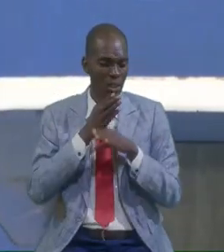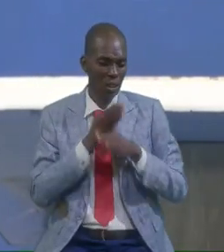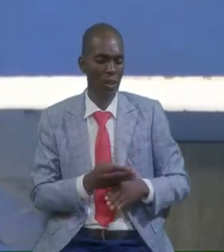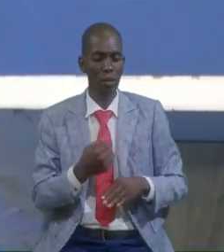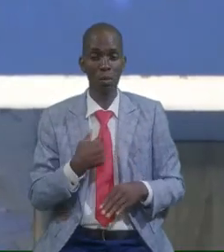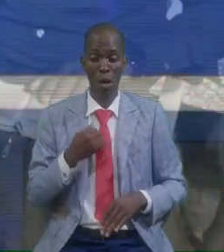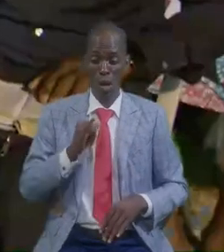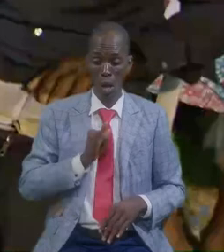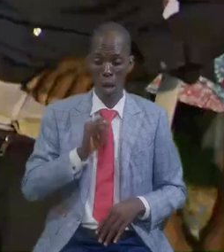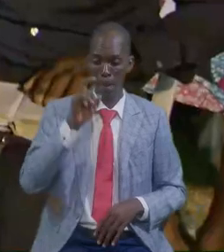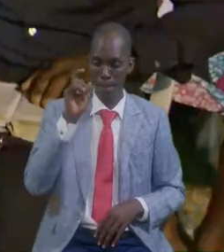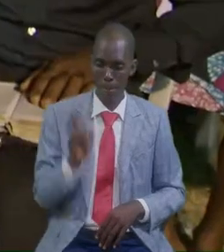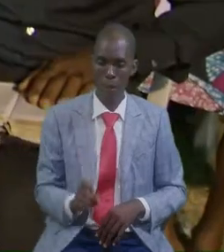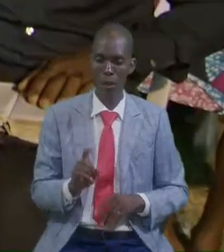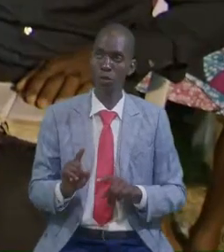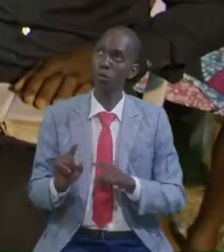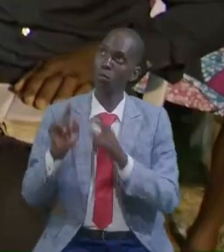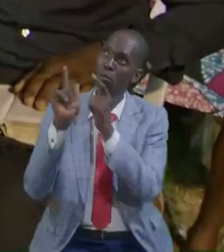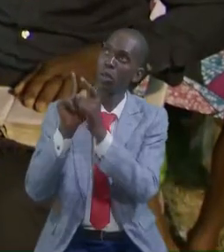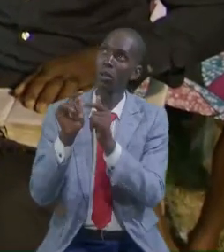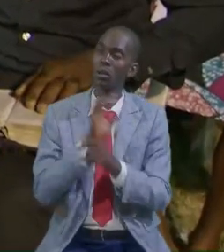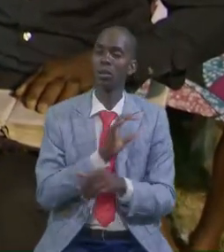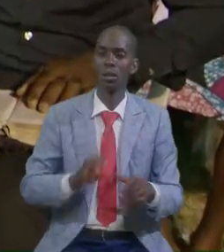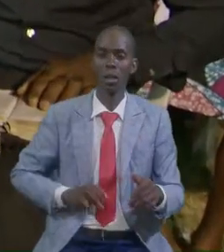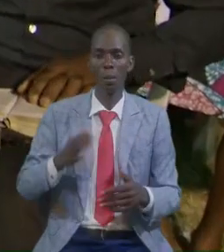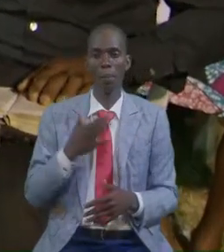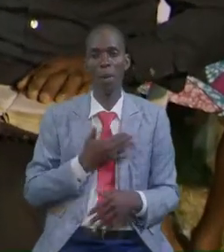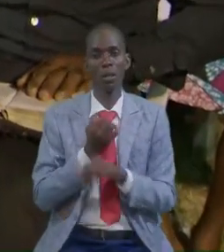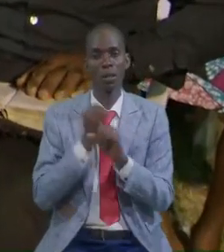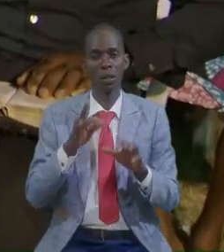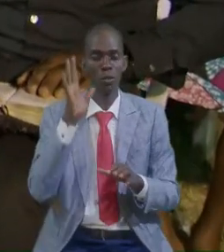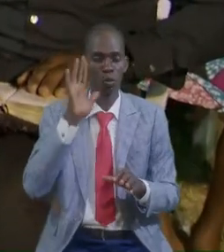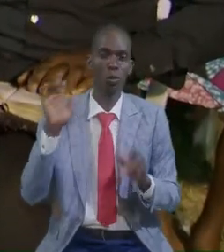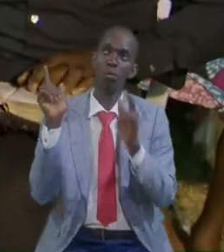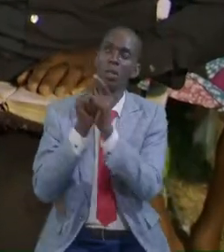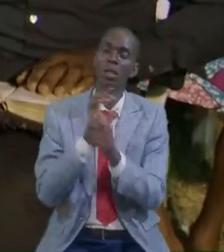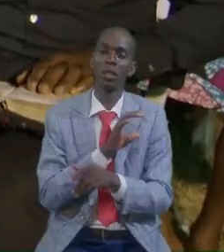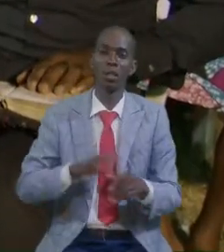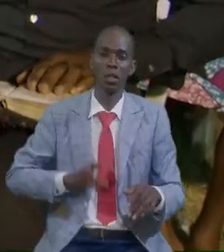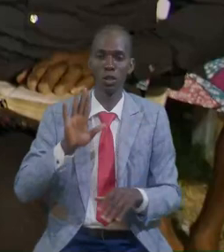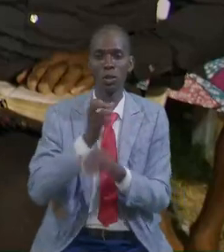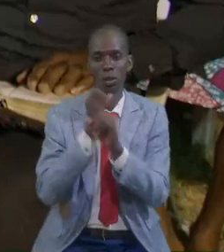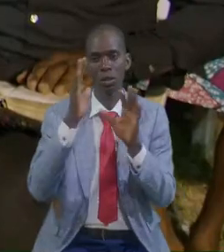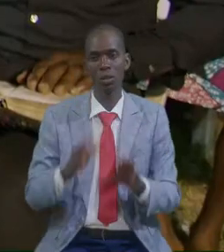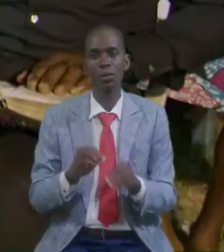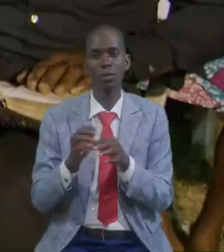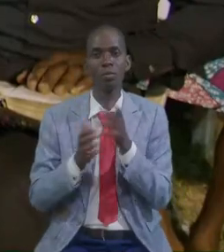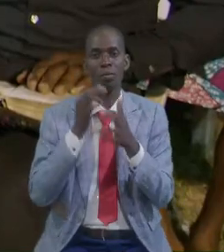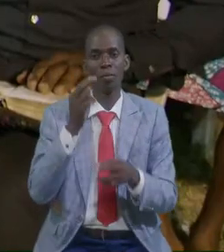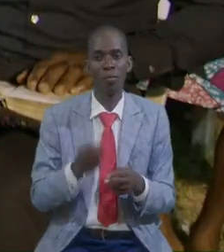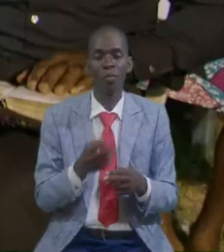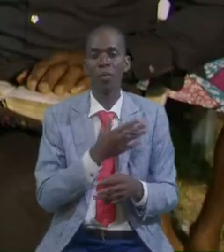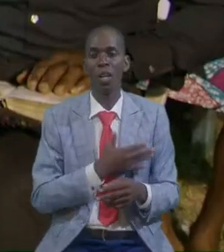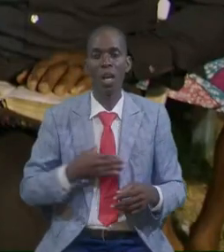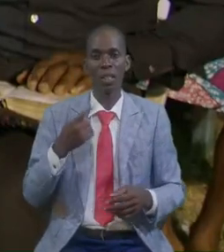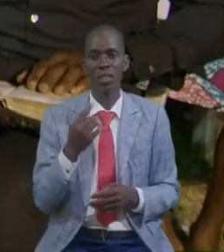must get to Christ my Savior. You will get to Christ the Savior. And the things that will hinder